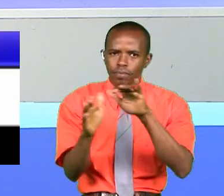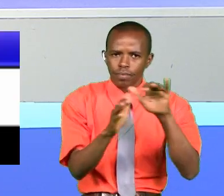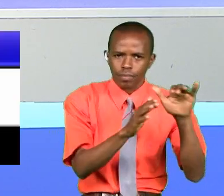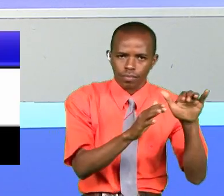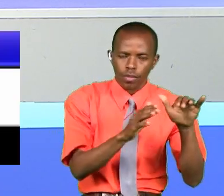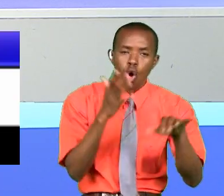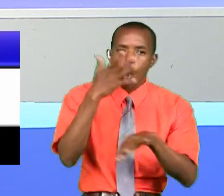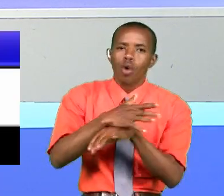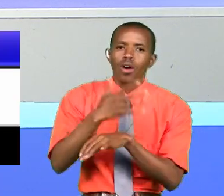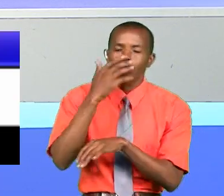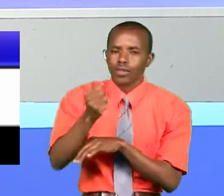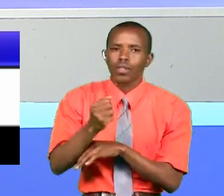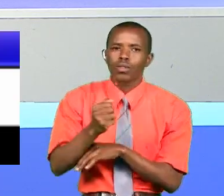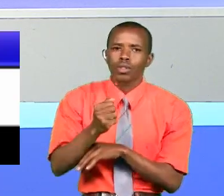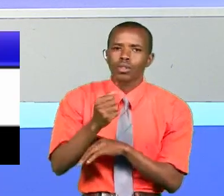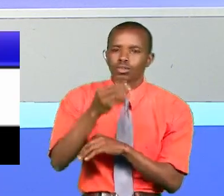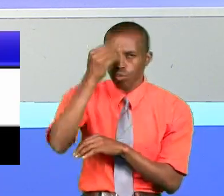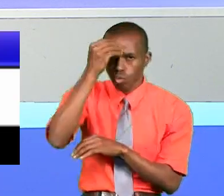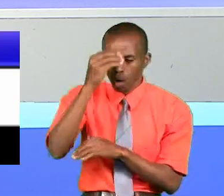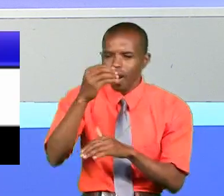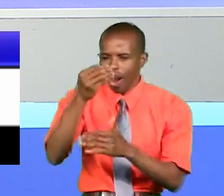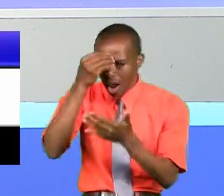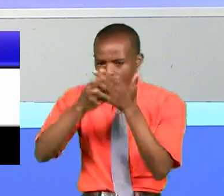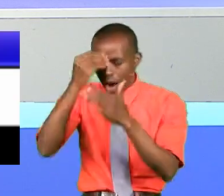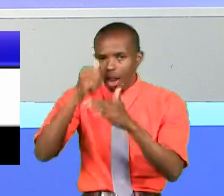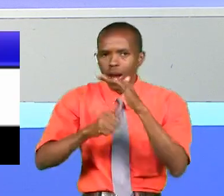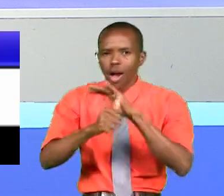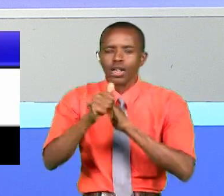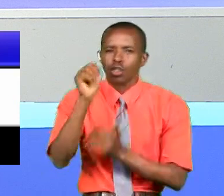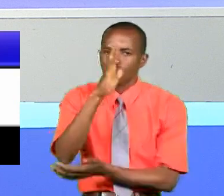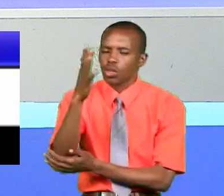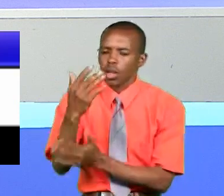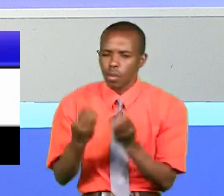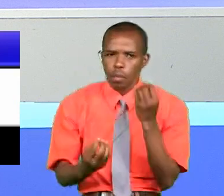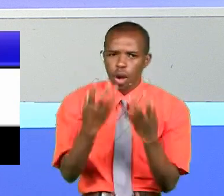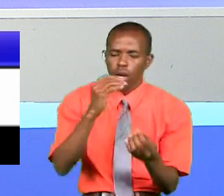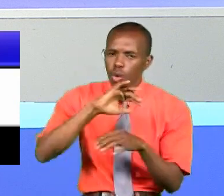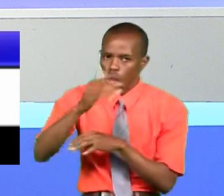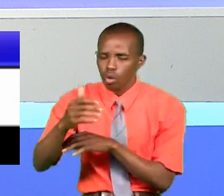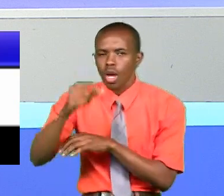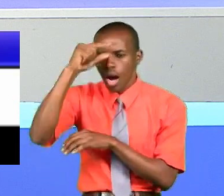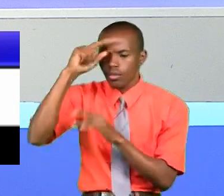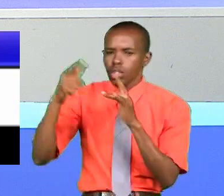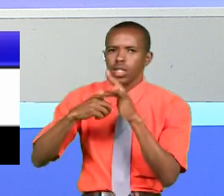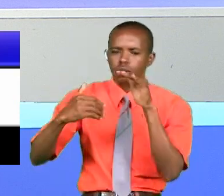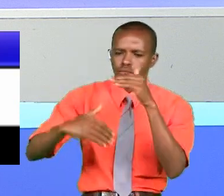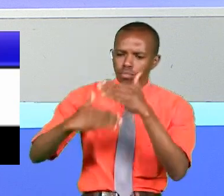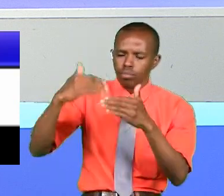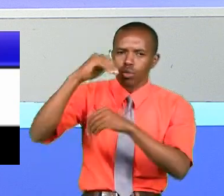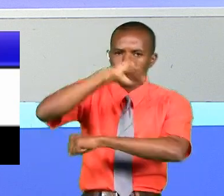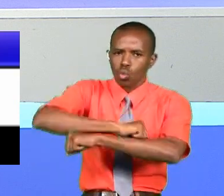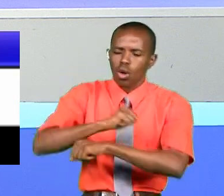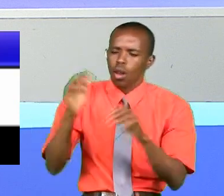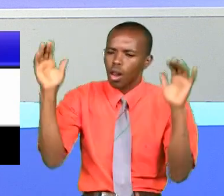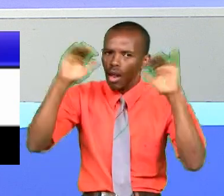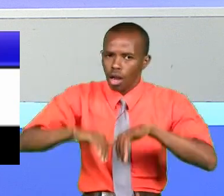Over 500 students are still learning under trees in Baringo County. Even as the government starts rebuilding schools that were submerged in Lake